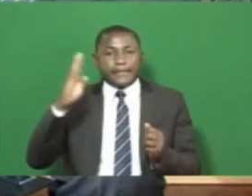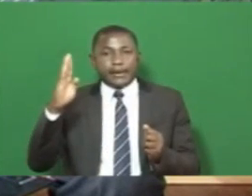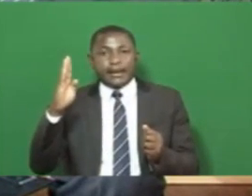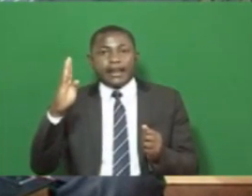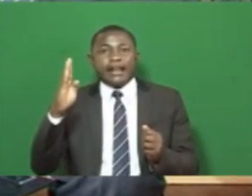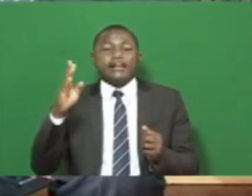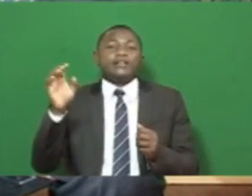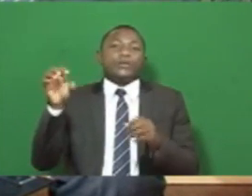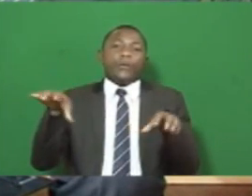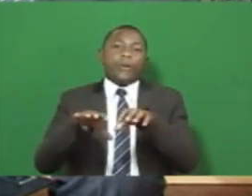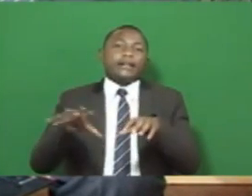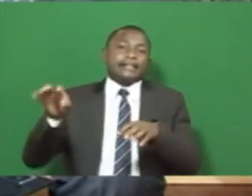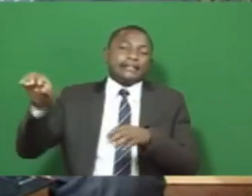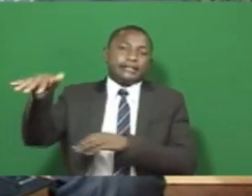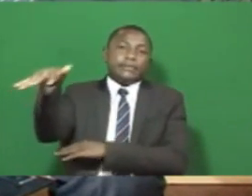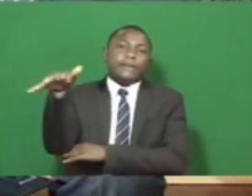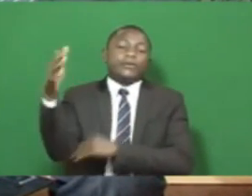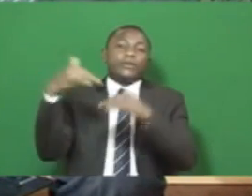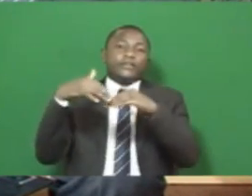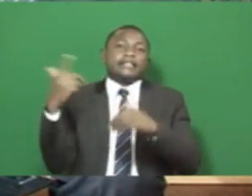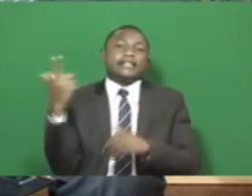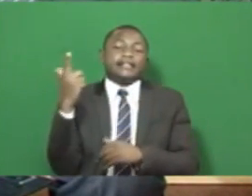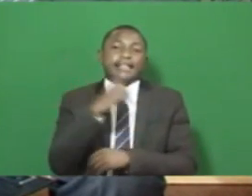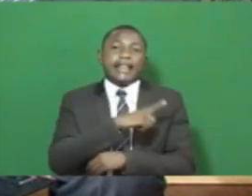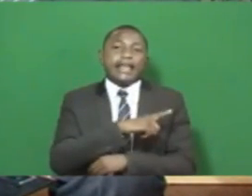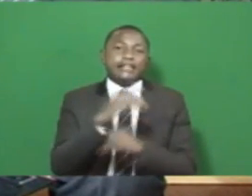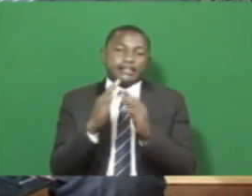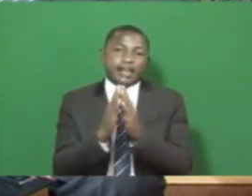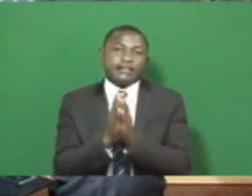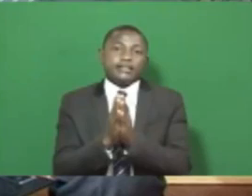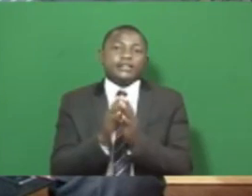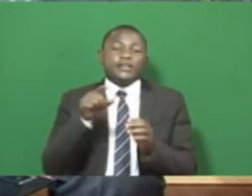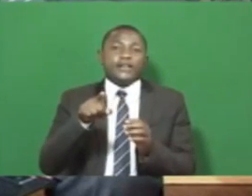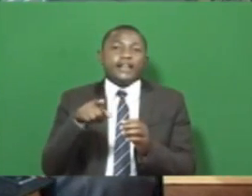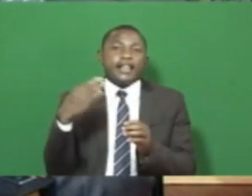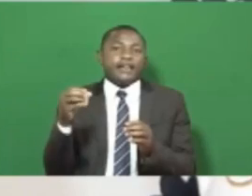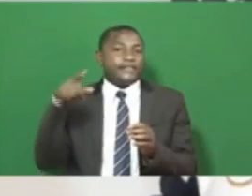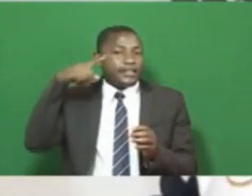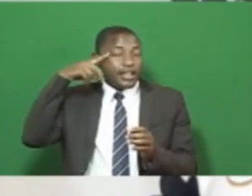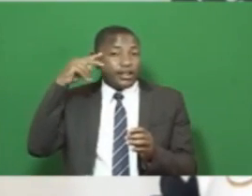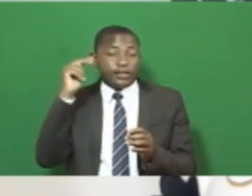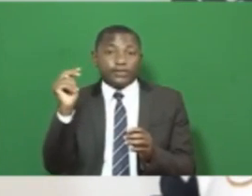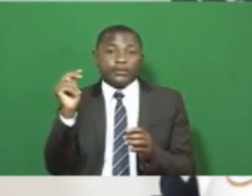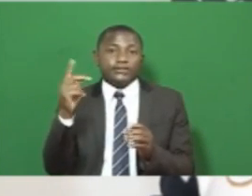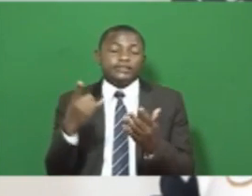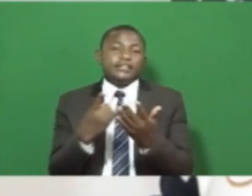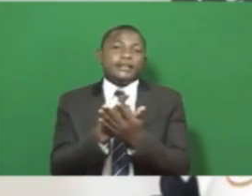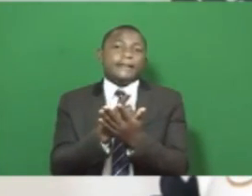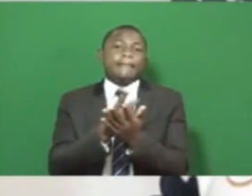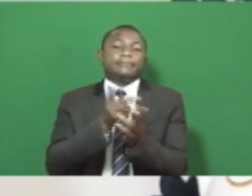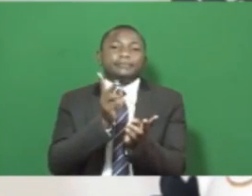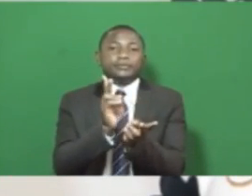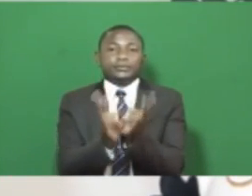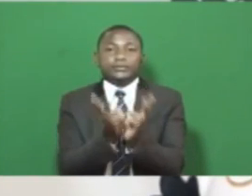ku East Zimbabwe Conference of the Seventh Day Adventist Church mustudio nhasi tina mukoma Noancuwe